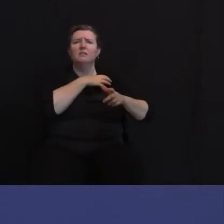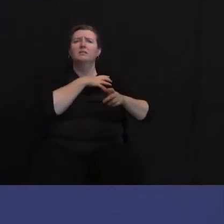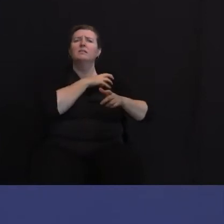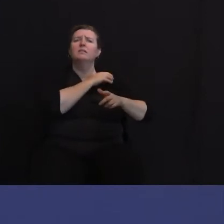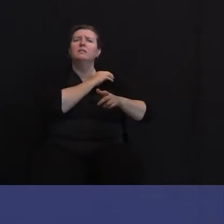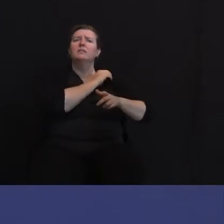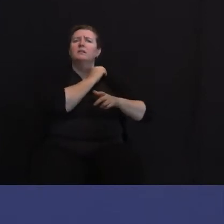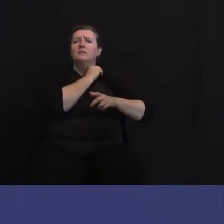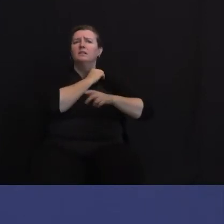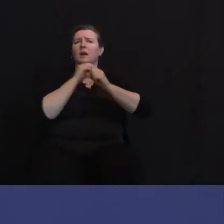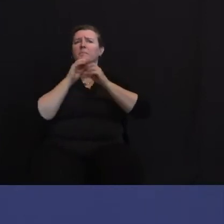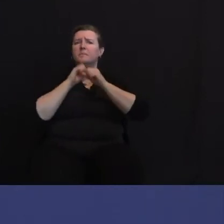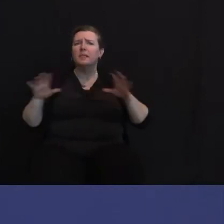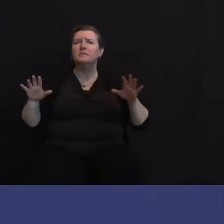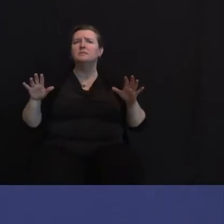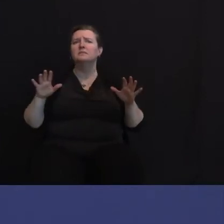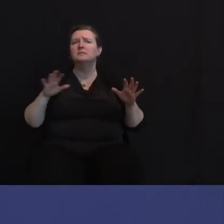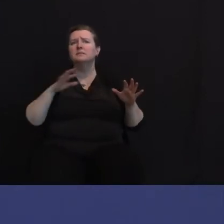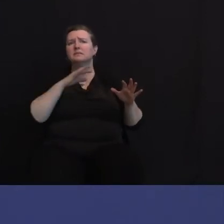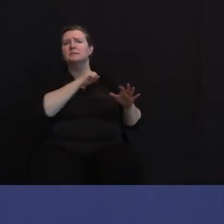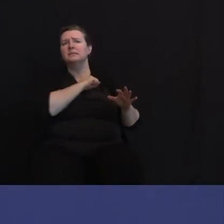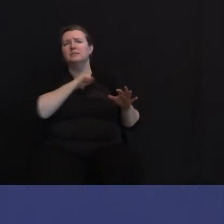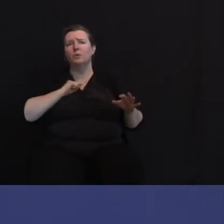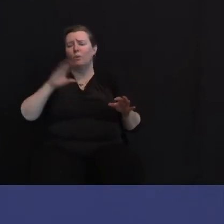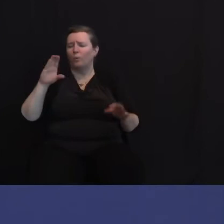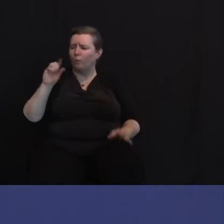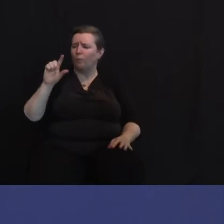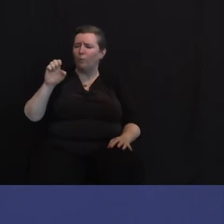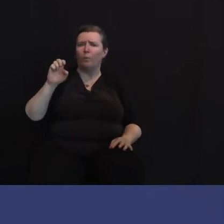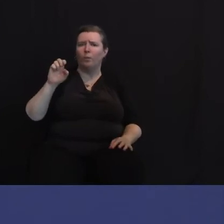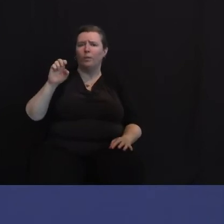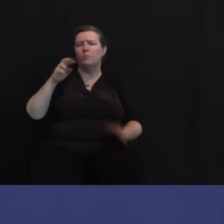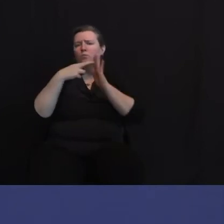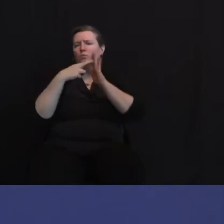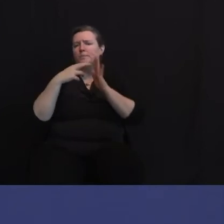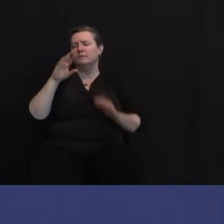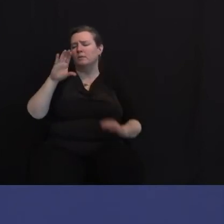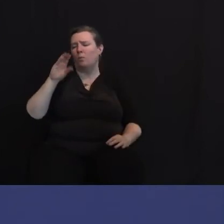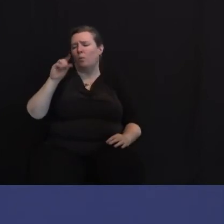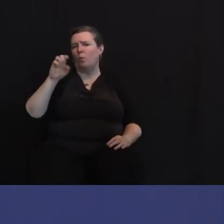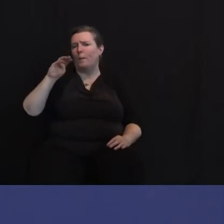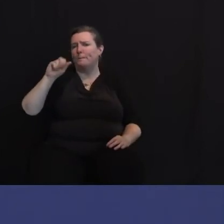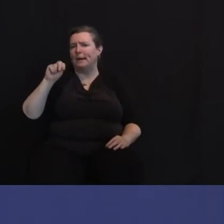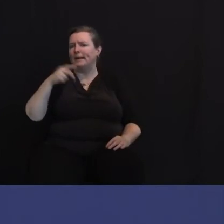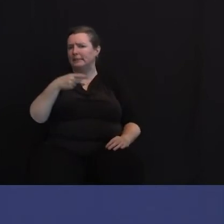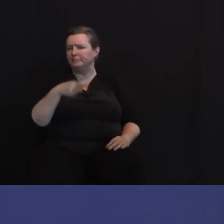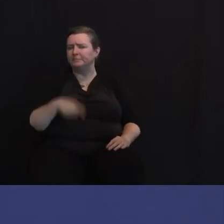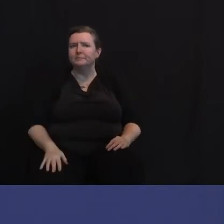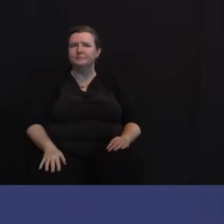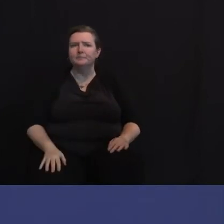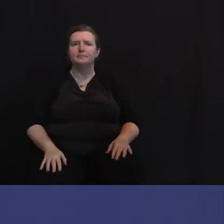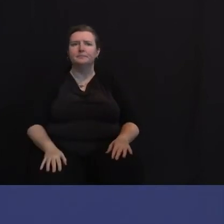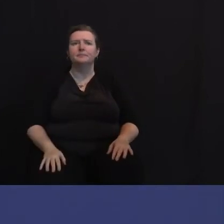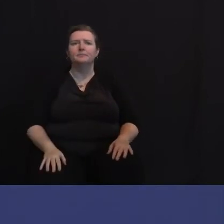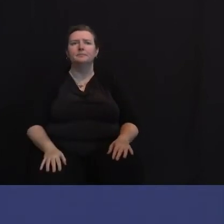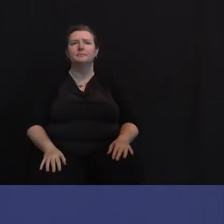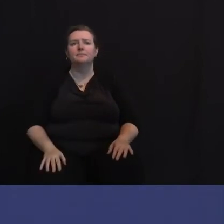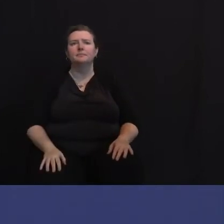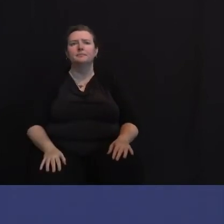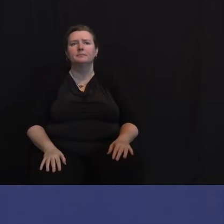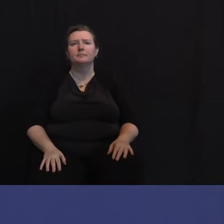prayers. A great leader. And you raised Bonnie in connection with that. And I think is it fair to